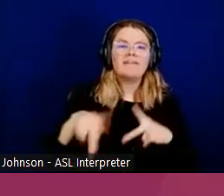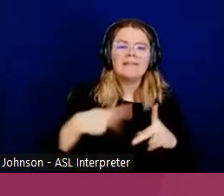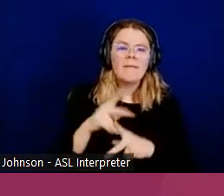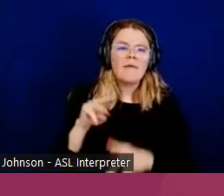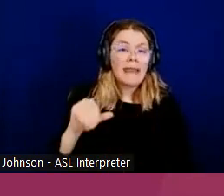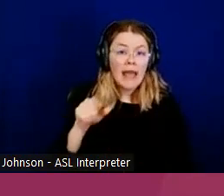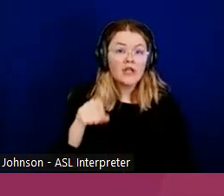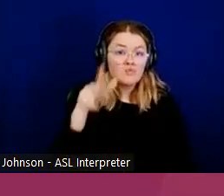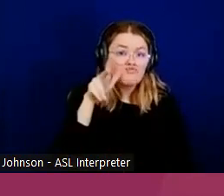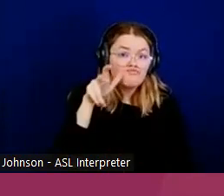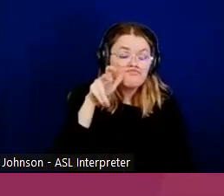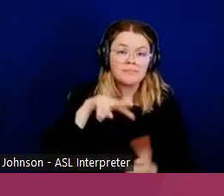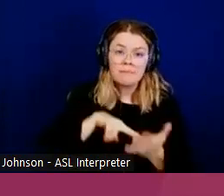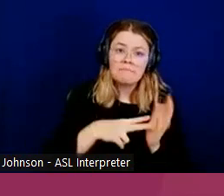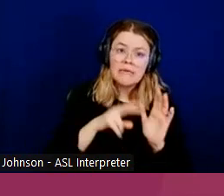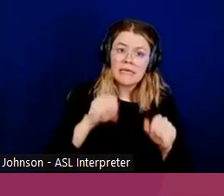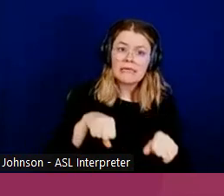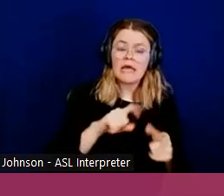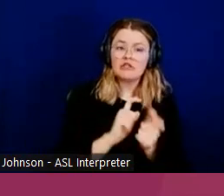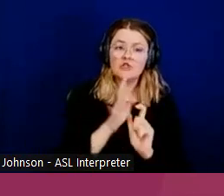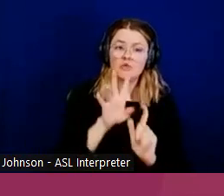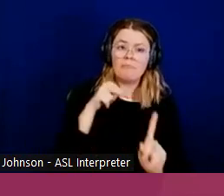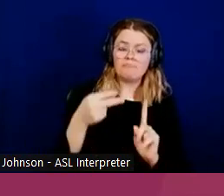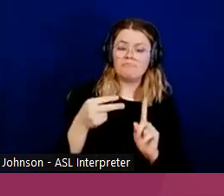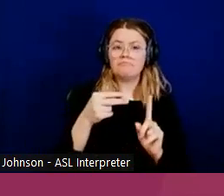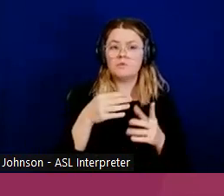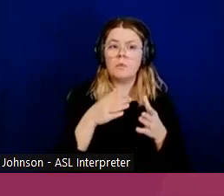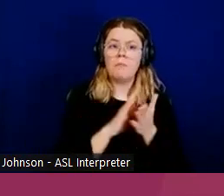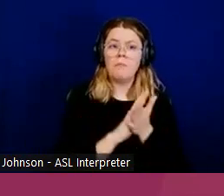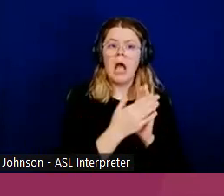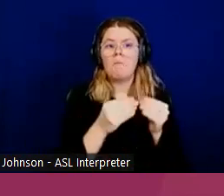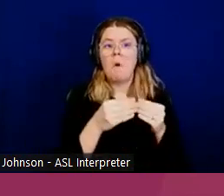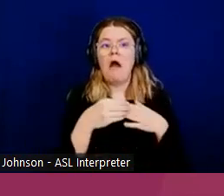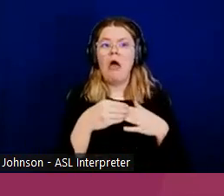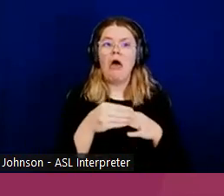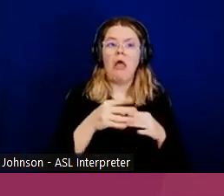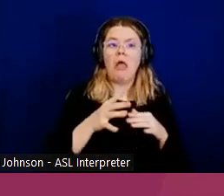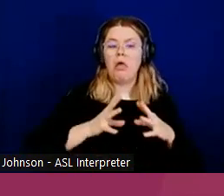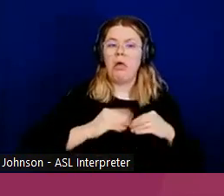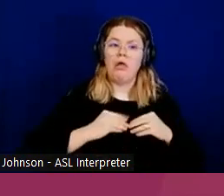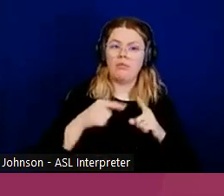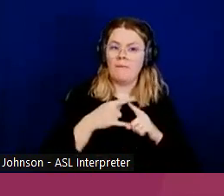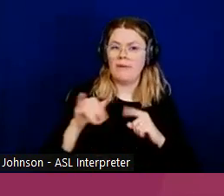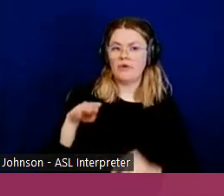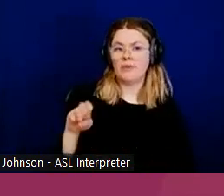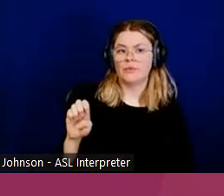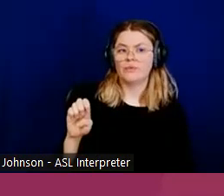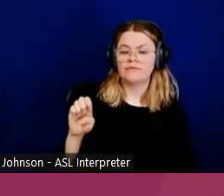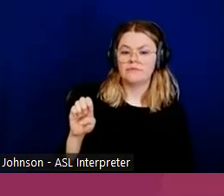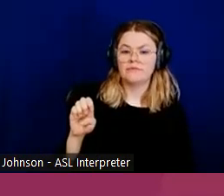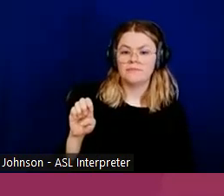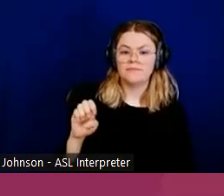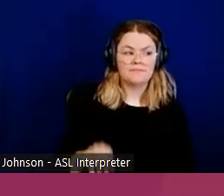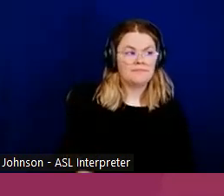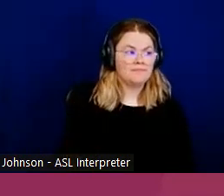And that's equally not okay. When reflecting or learning more about